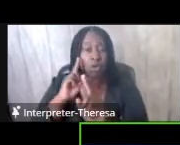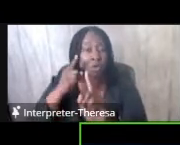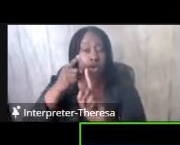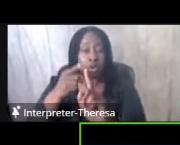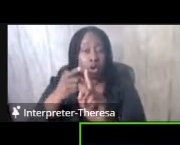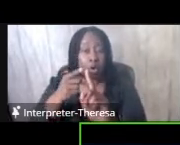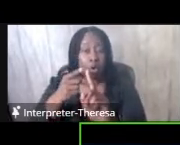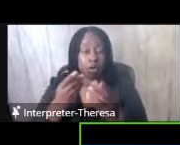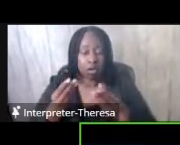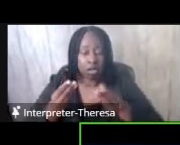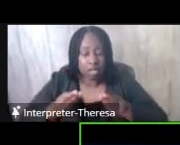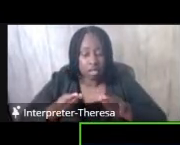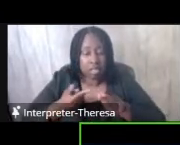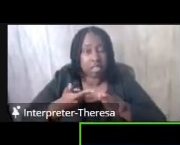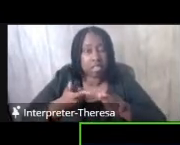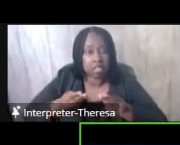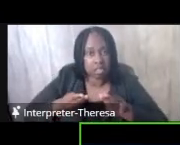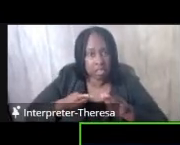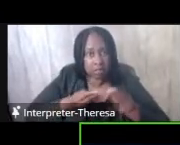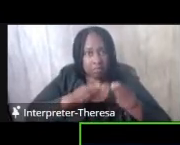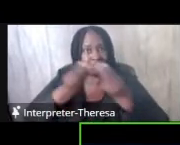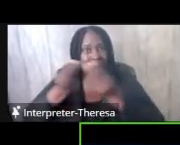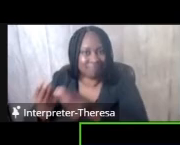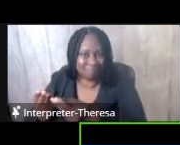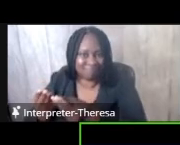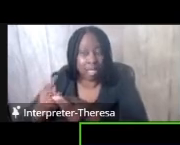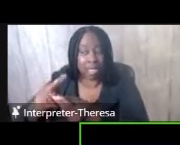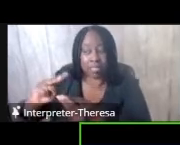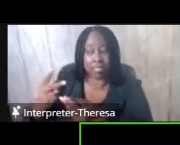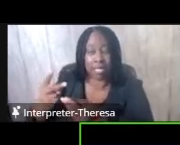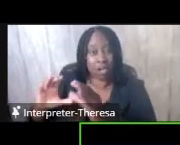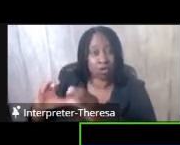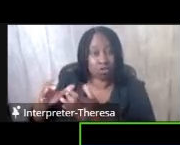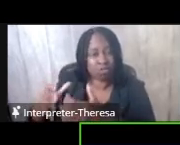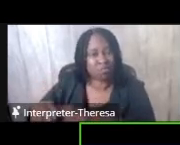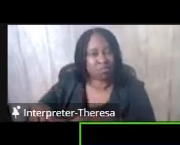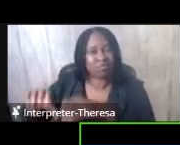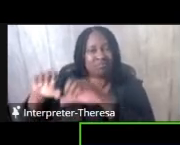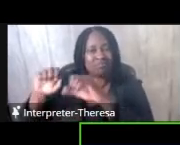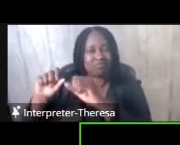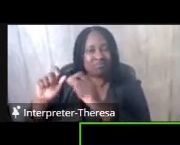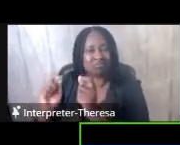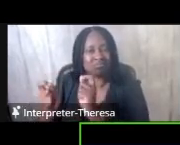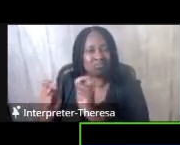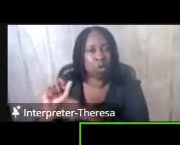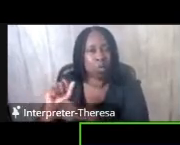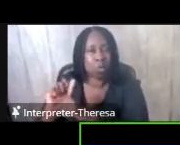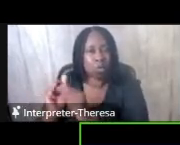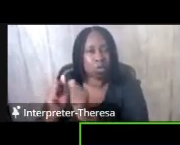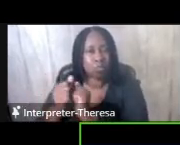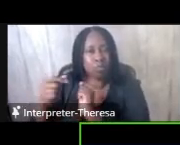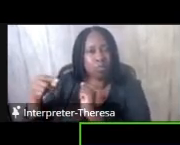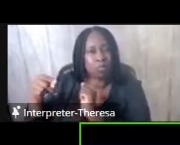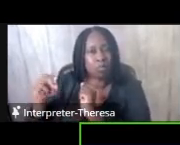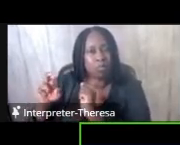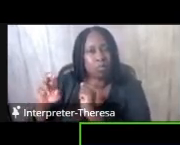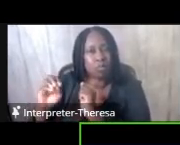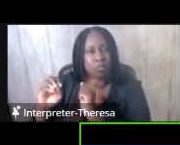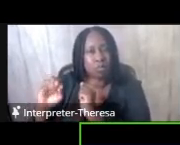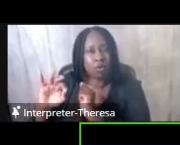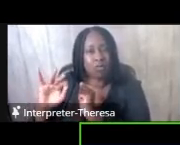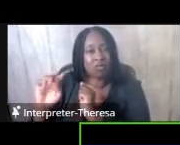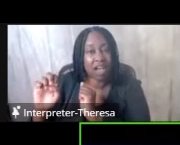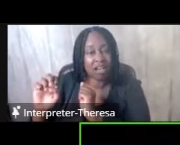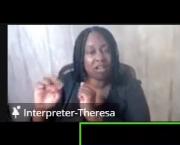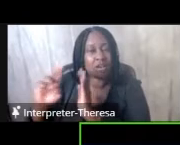off to the second group that's going to work with profiles, which is the role-alike groups. So students are going to